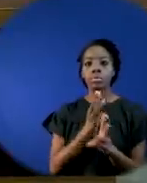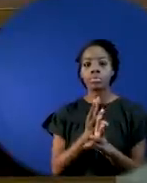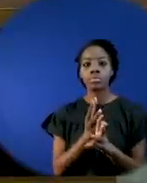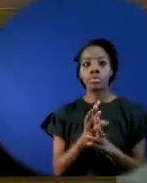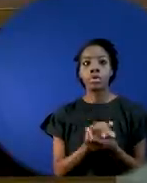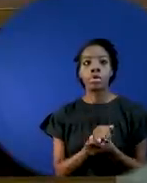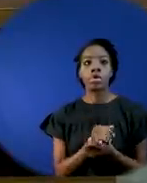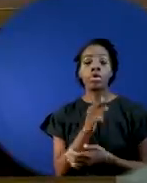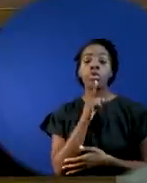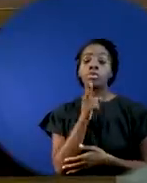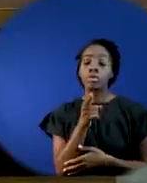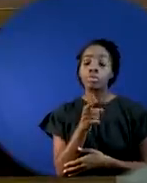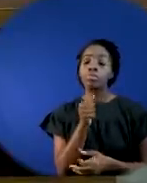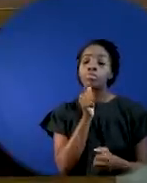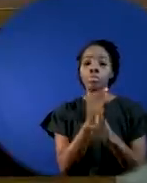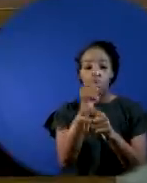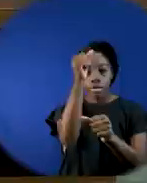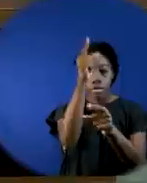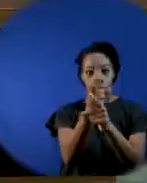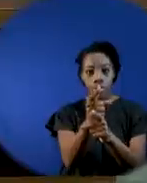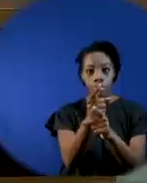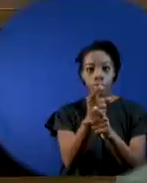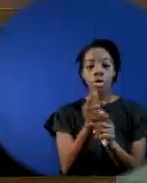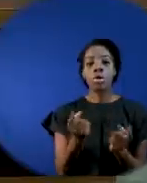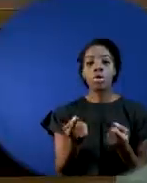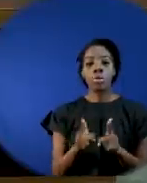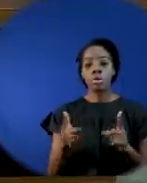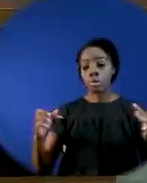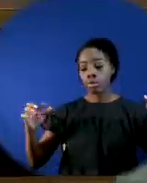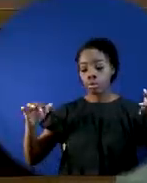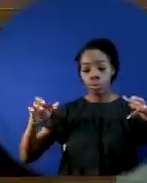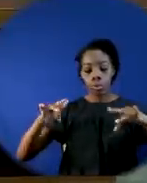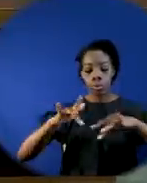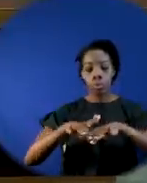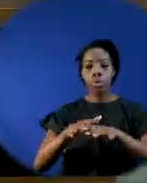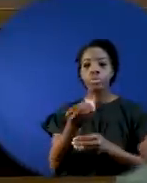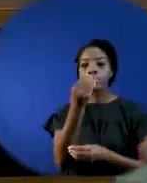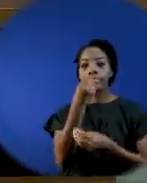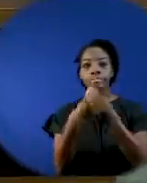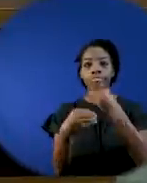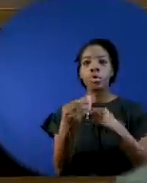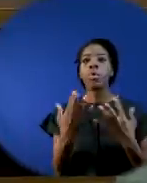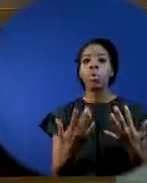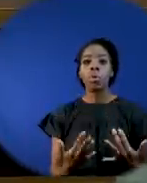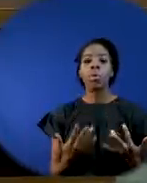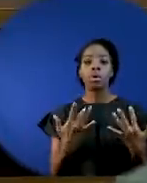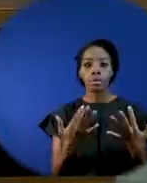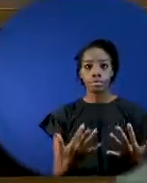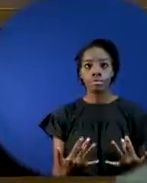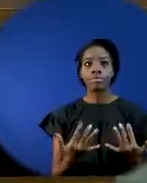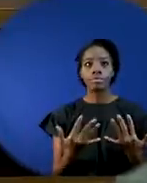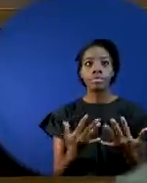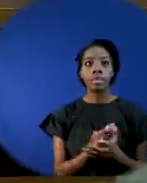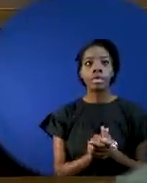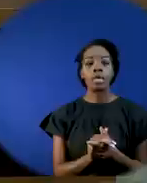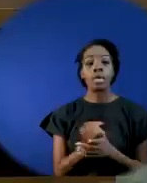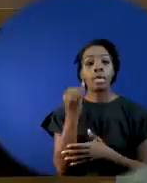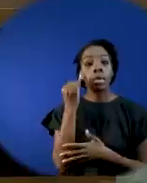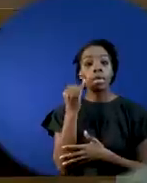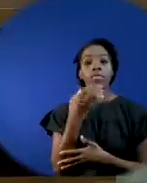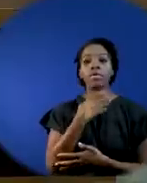So then, my brothers and sisters, when you come together to eat, wait for one another. Together?